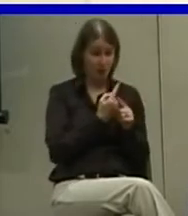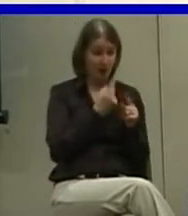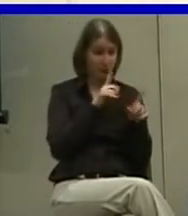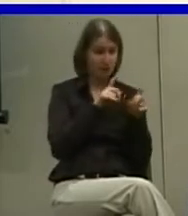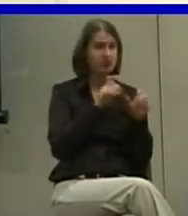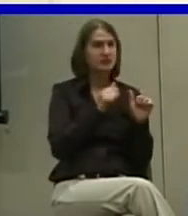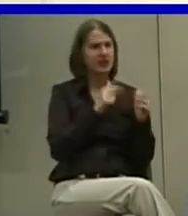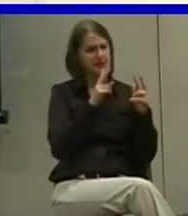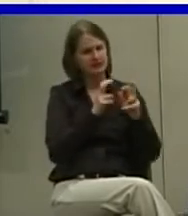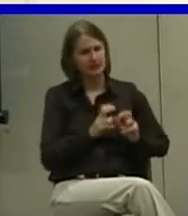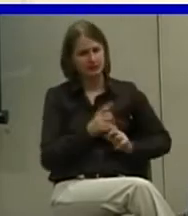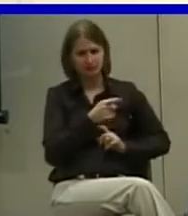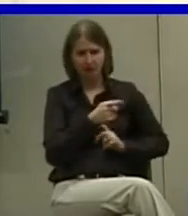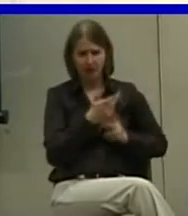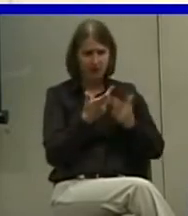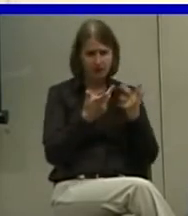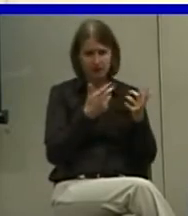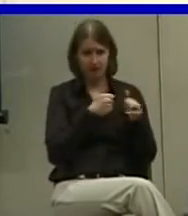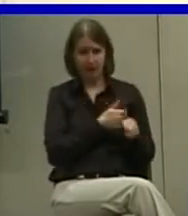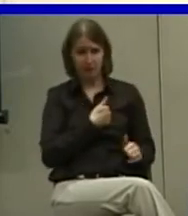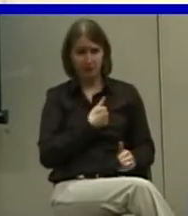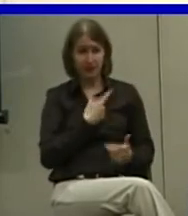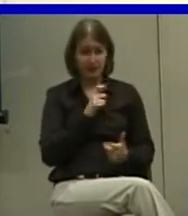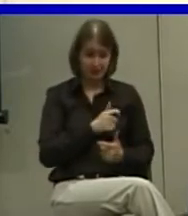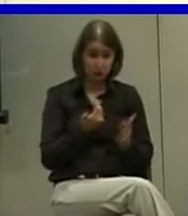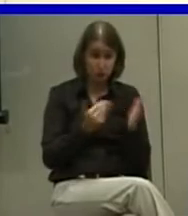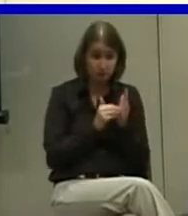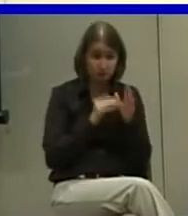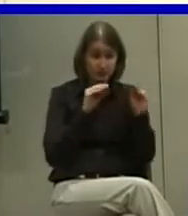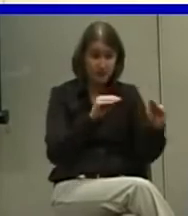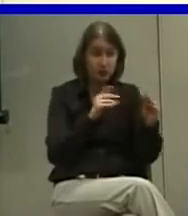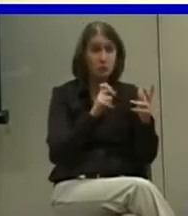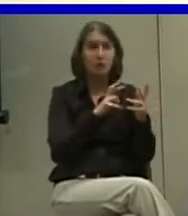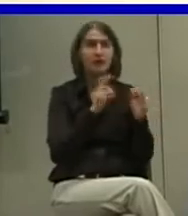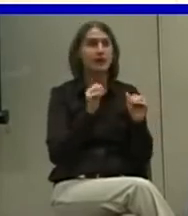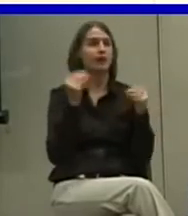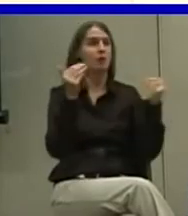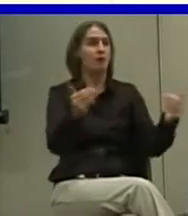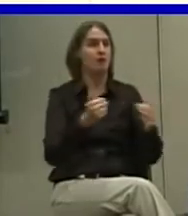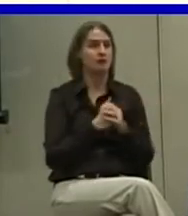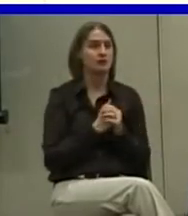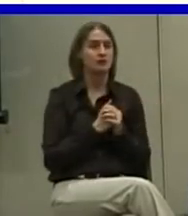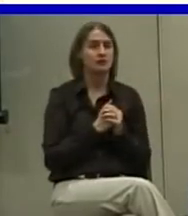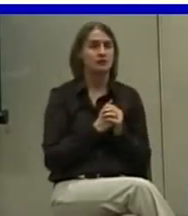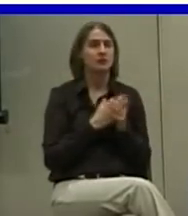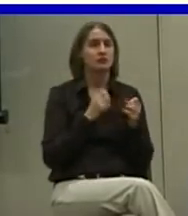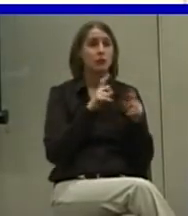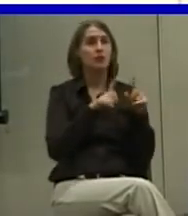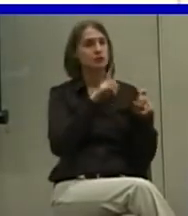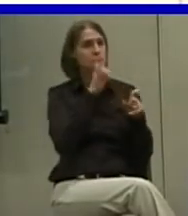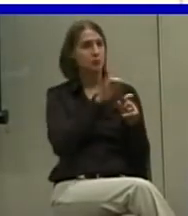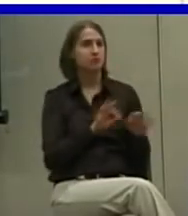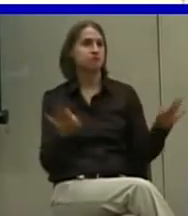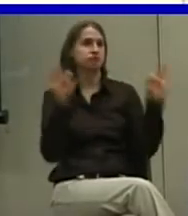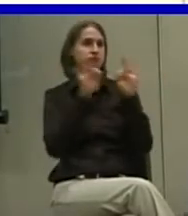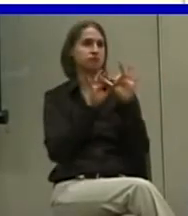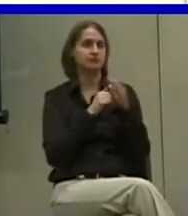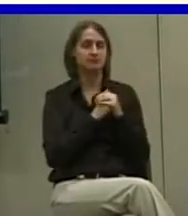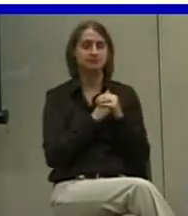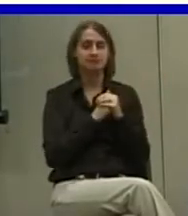assess, are they with me? Do I need to reteach or can I go on? So questioning is gigantic.